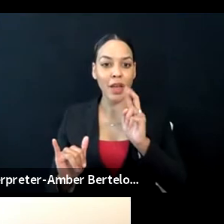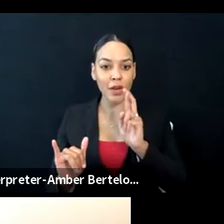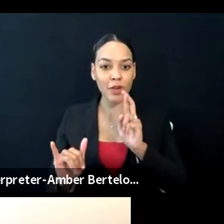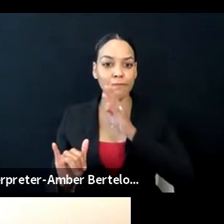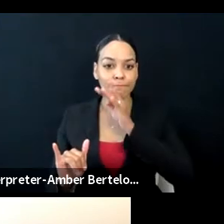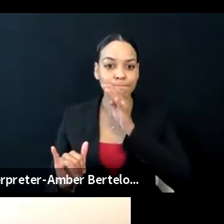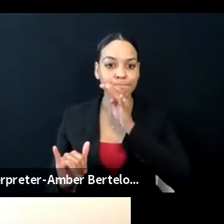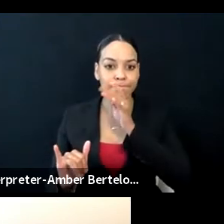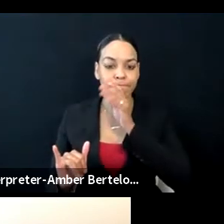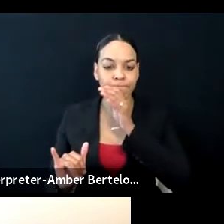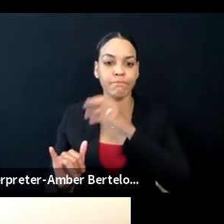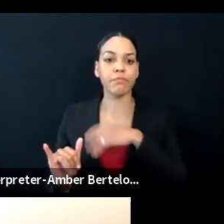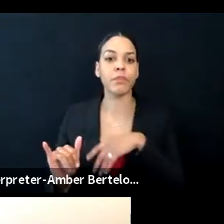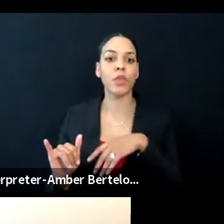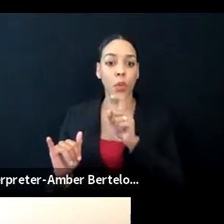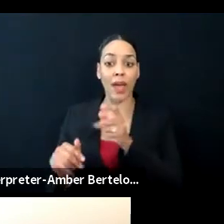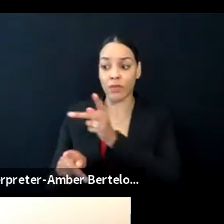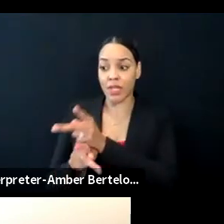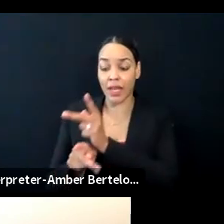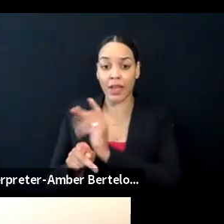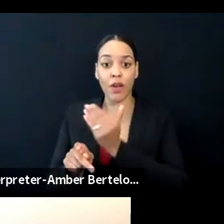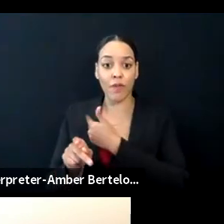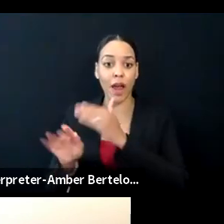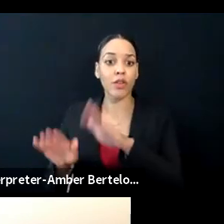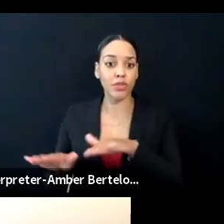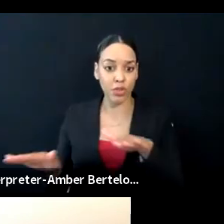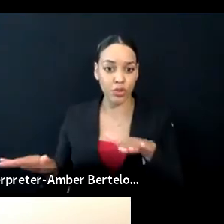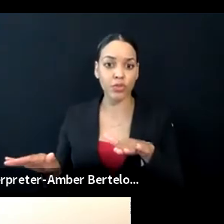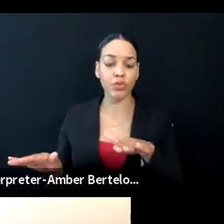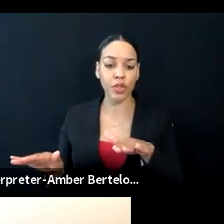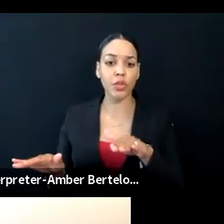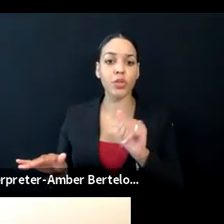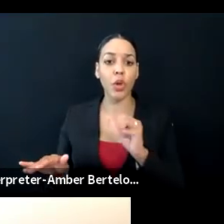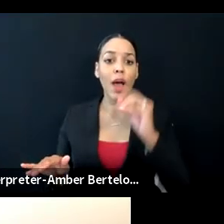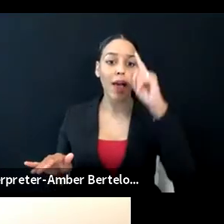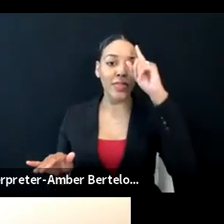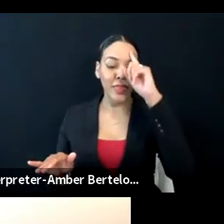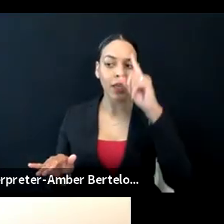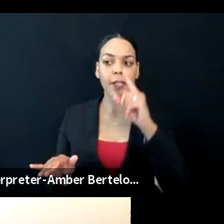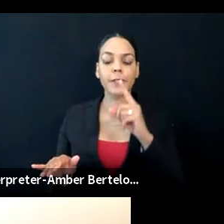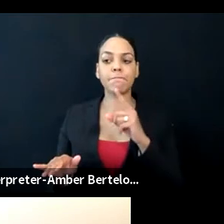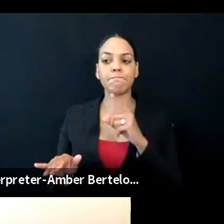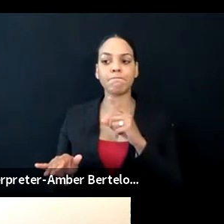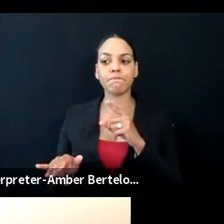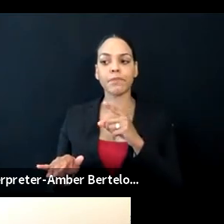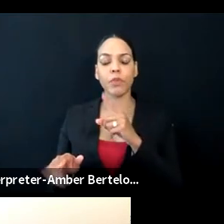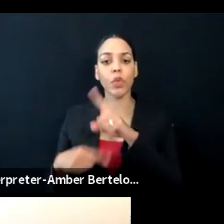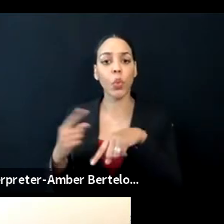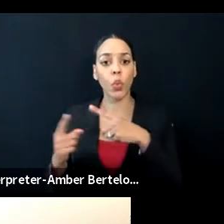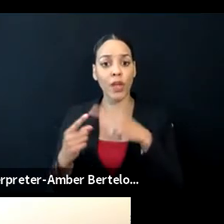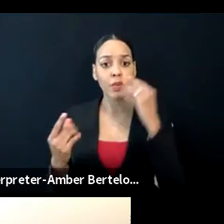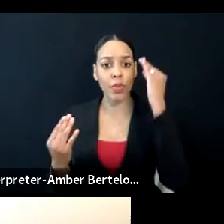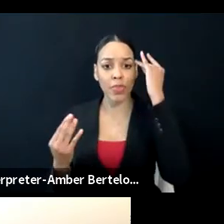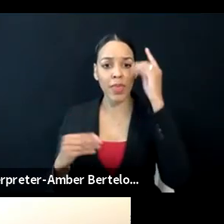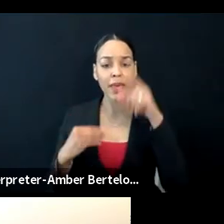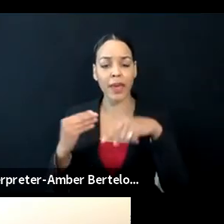children. And I, you know, think when you're thinking about